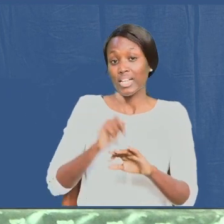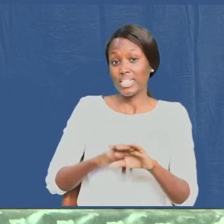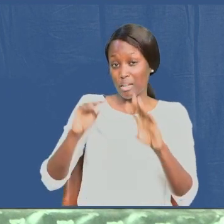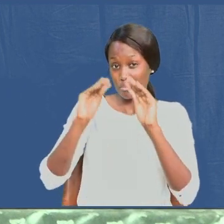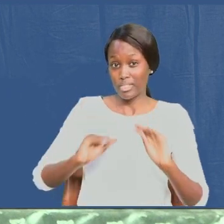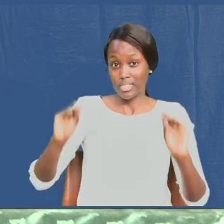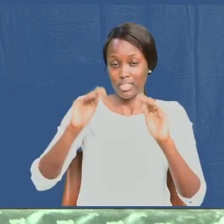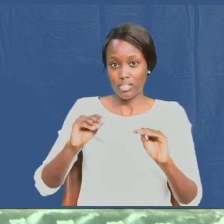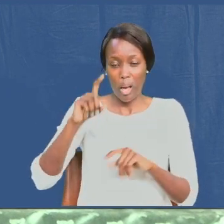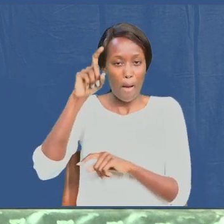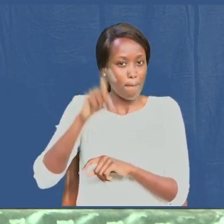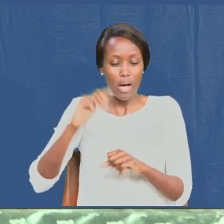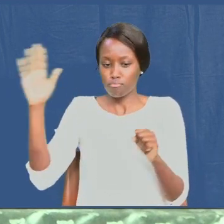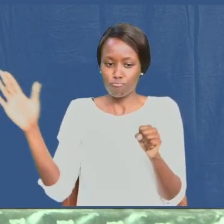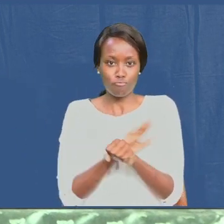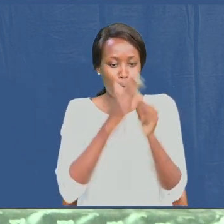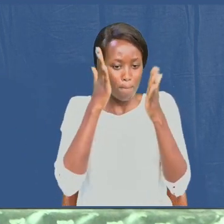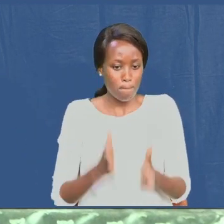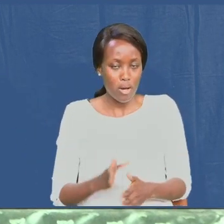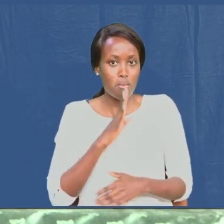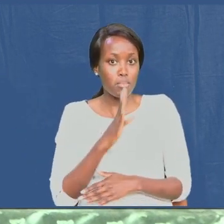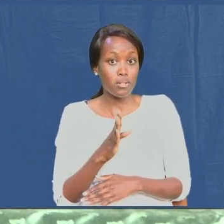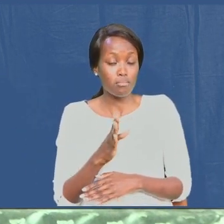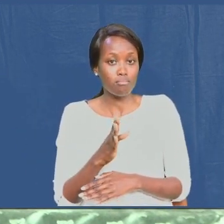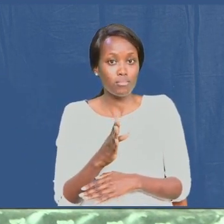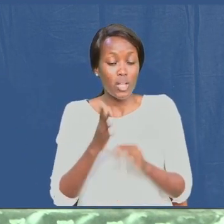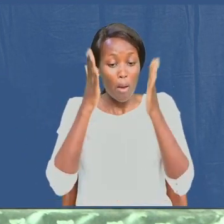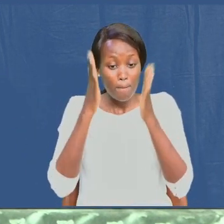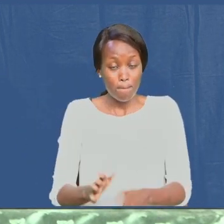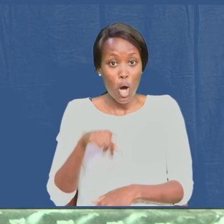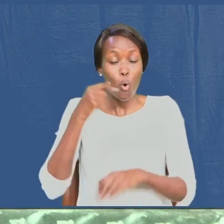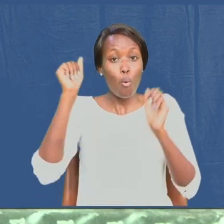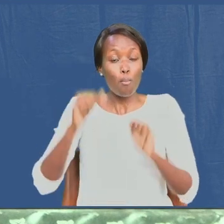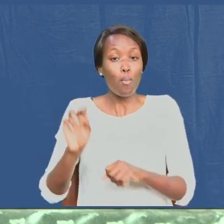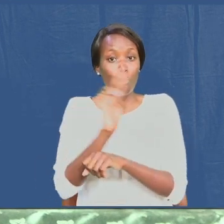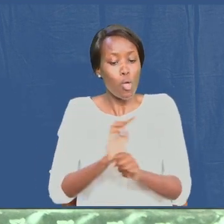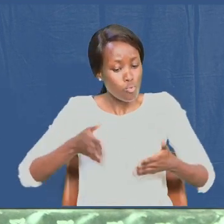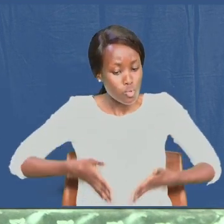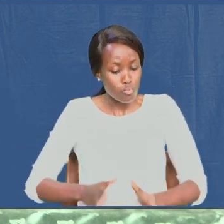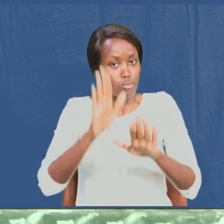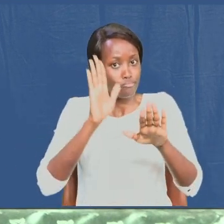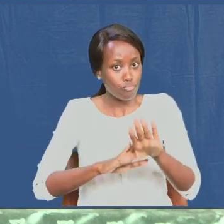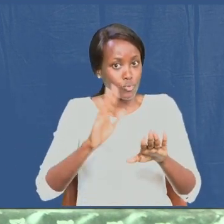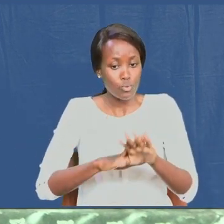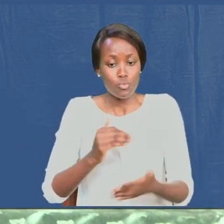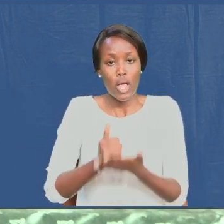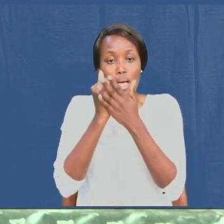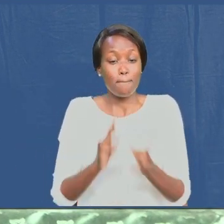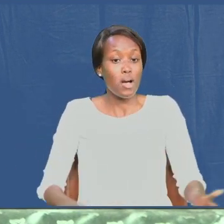need a holistic person who would use the right methodologies in passing